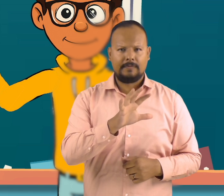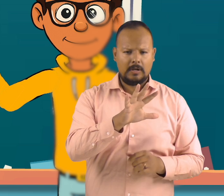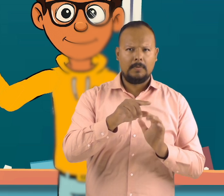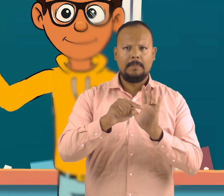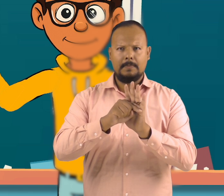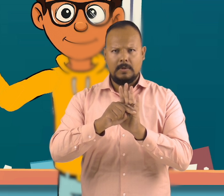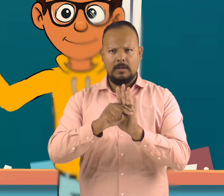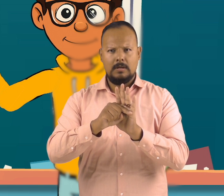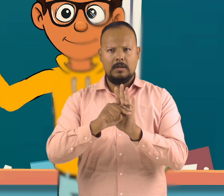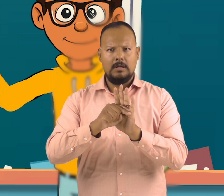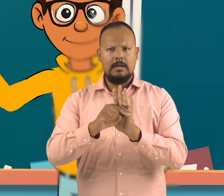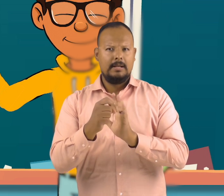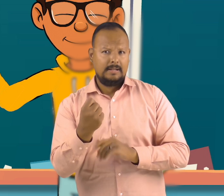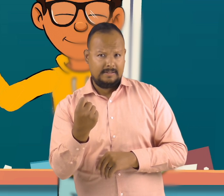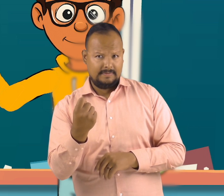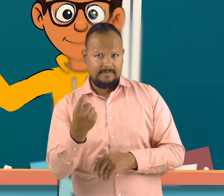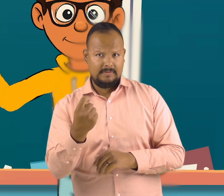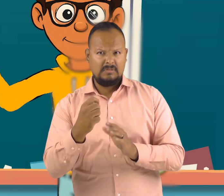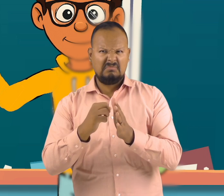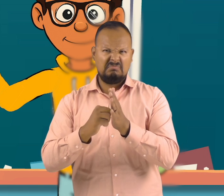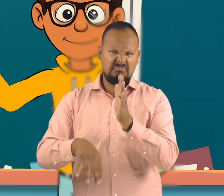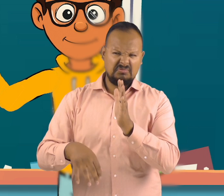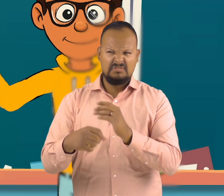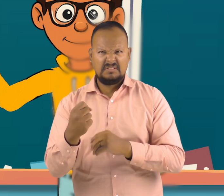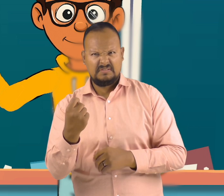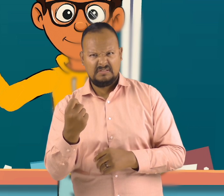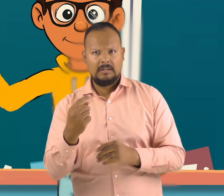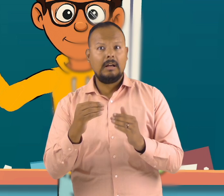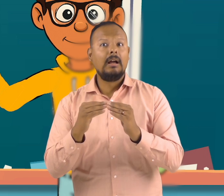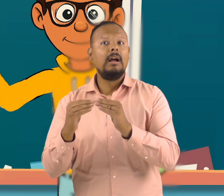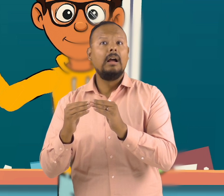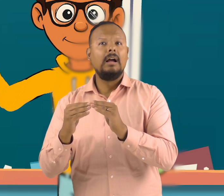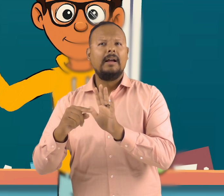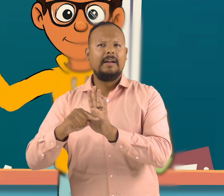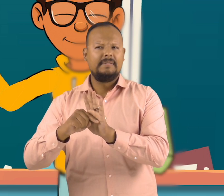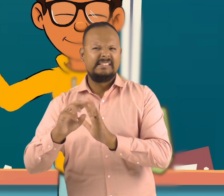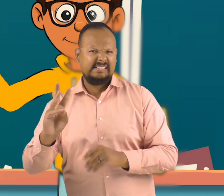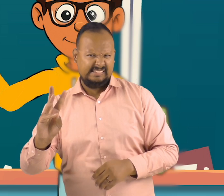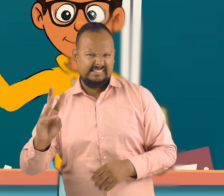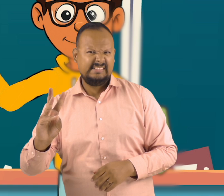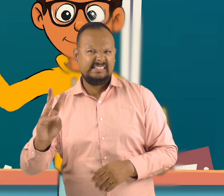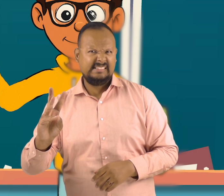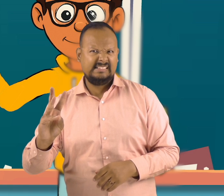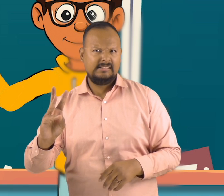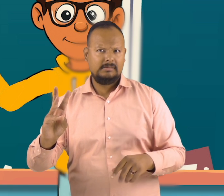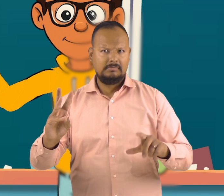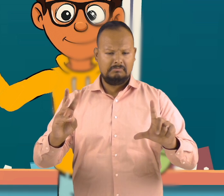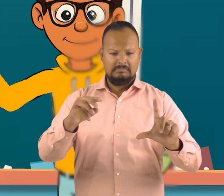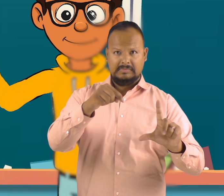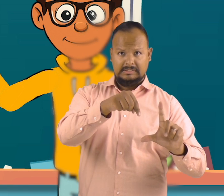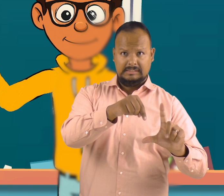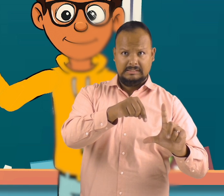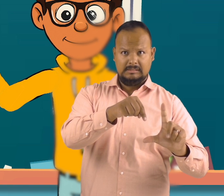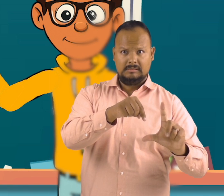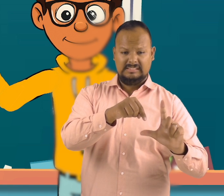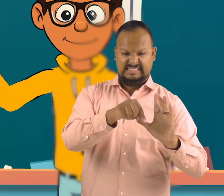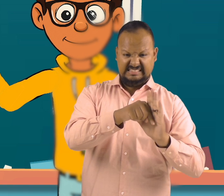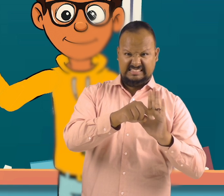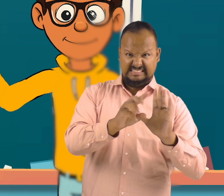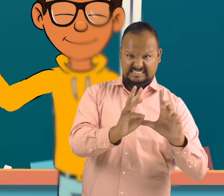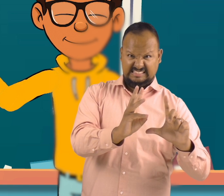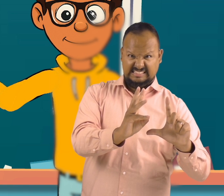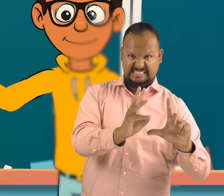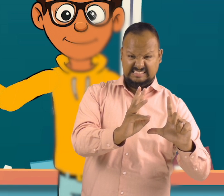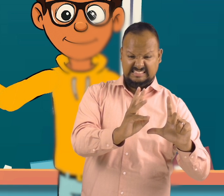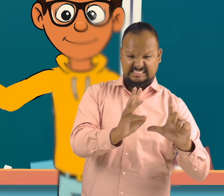equals 9. negative 6. And since the negative symbol is on the inside of the absolute value bars,